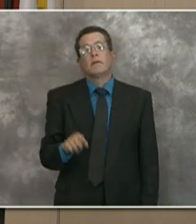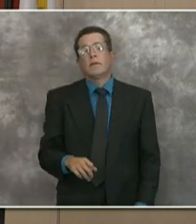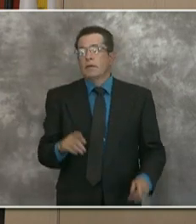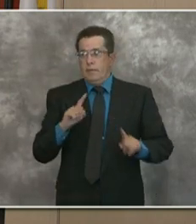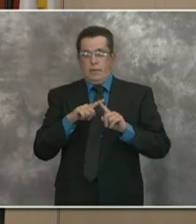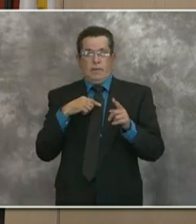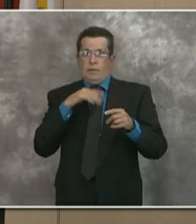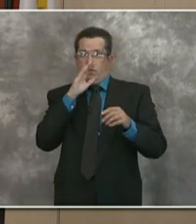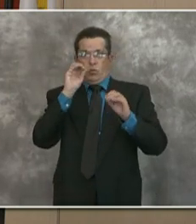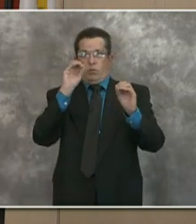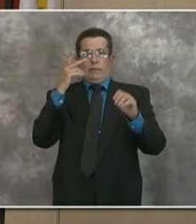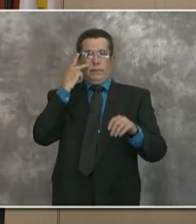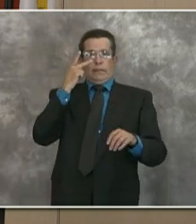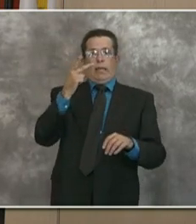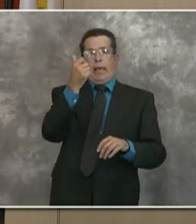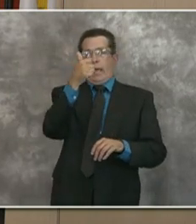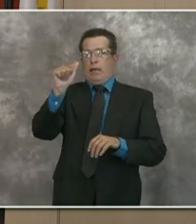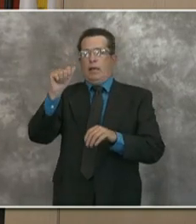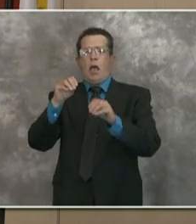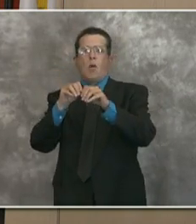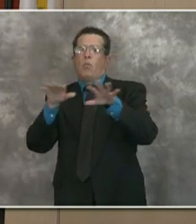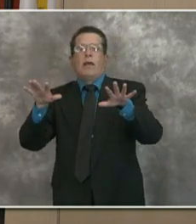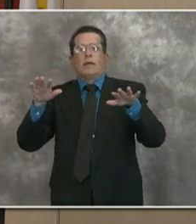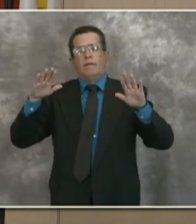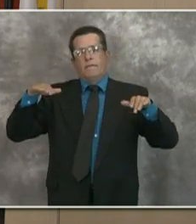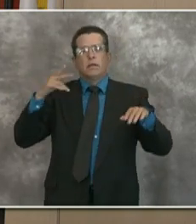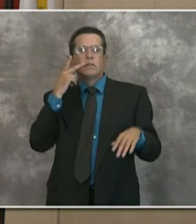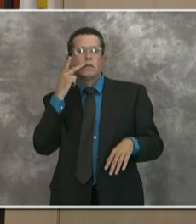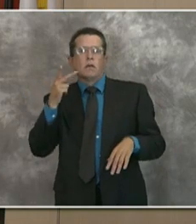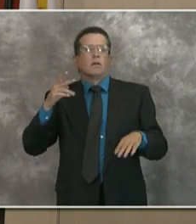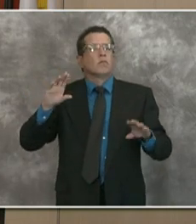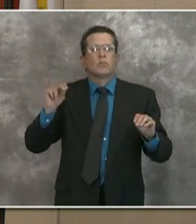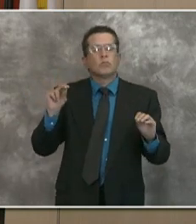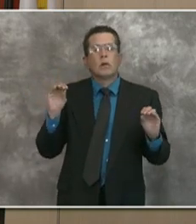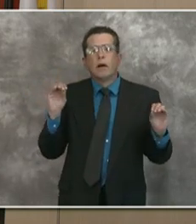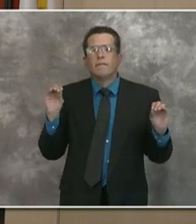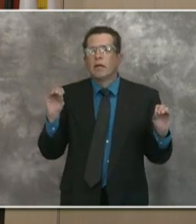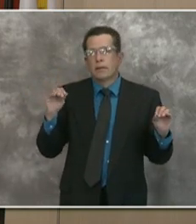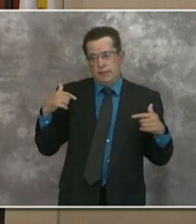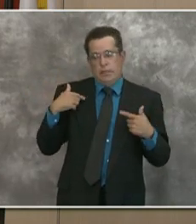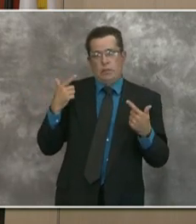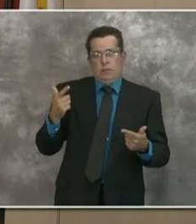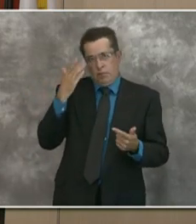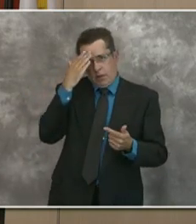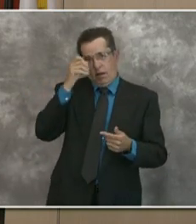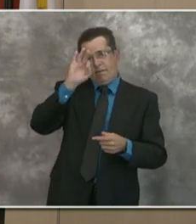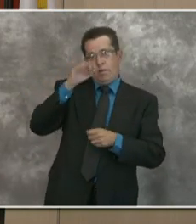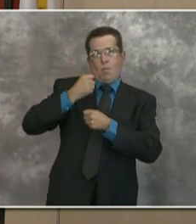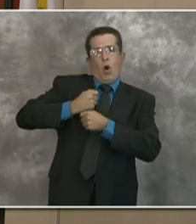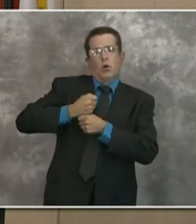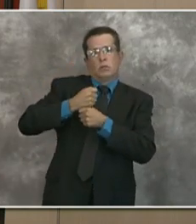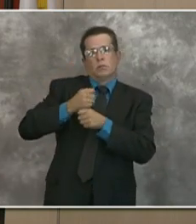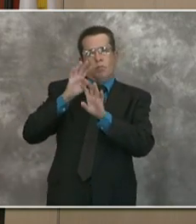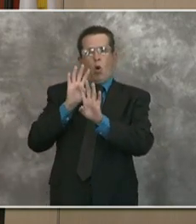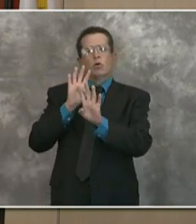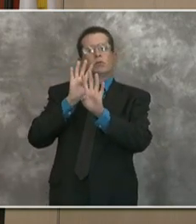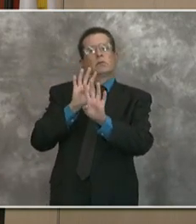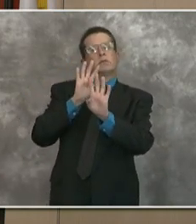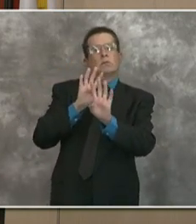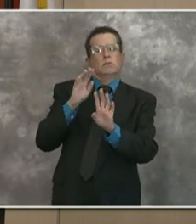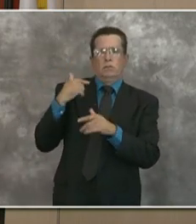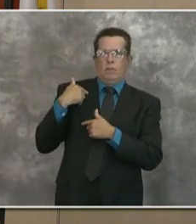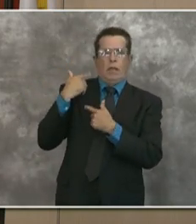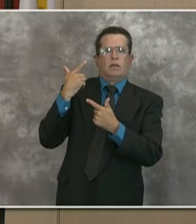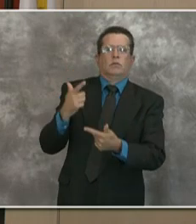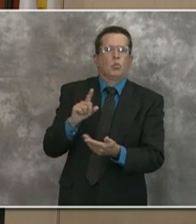seen any outbreaks specifically related to the marches that have occurred over the past